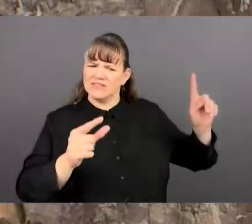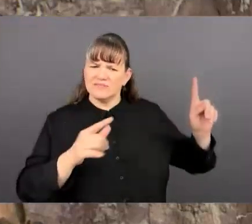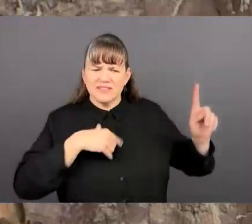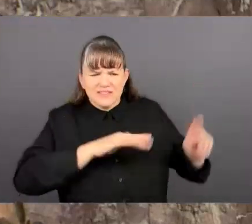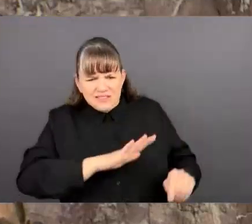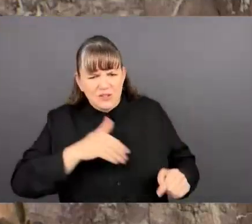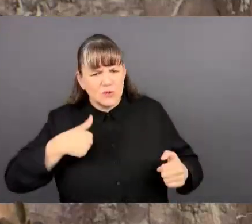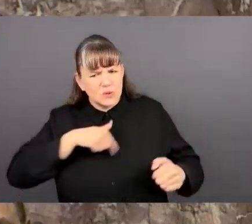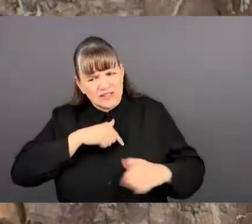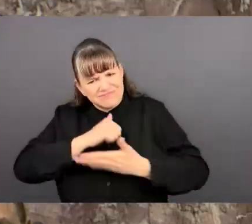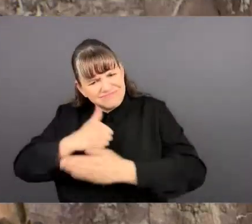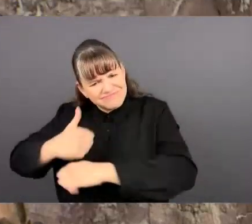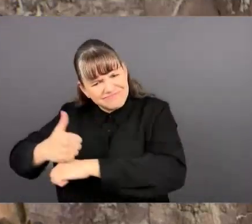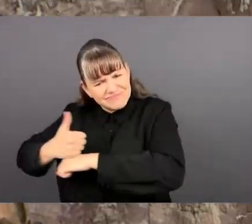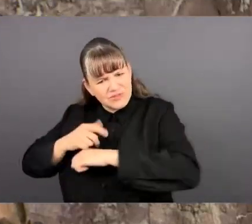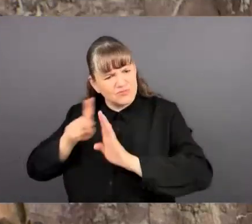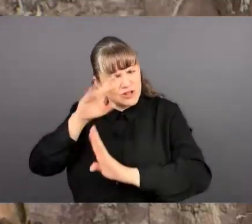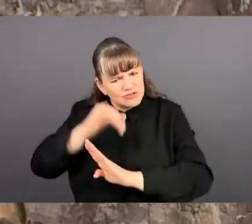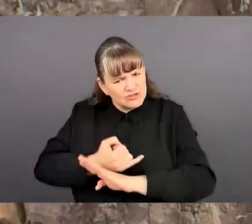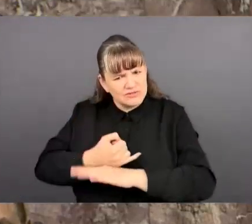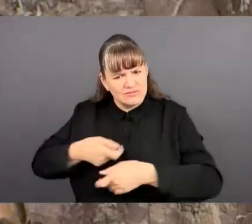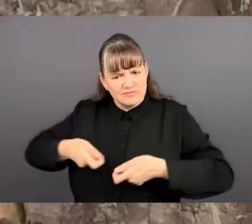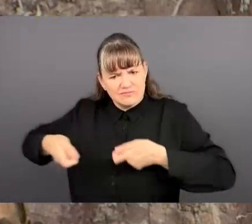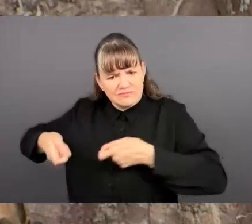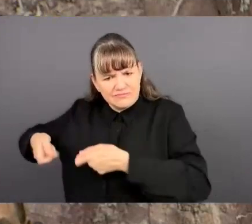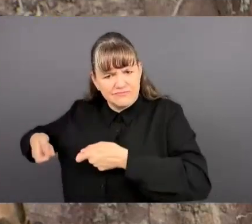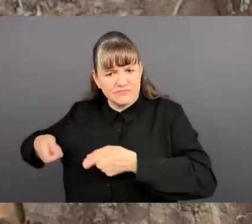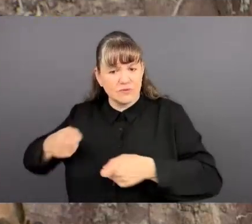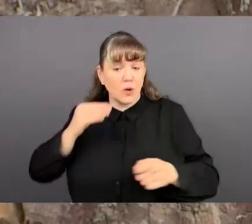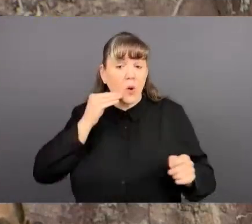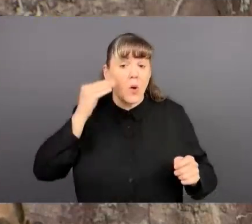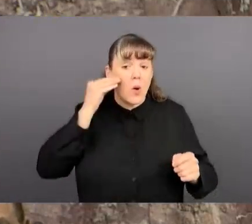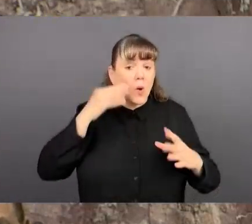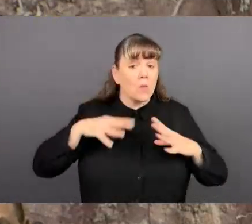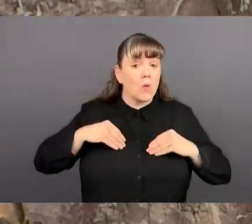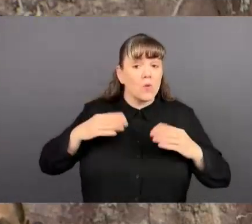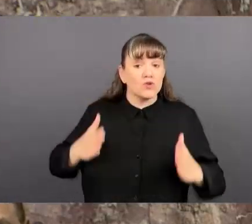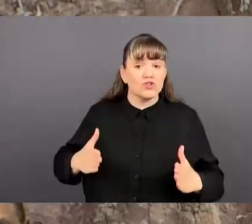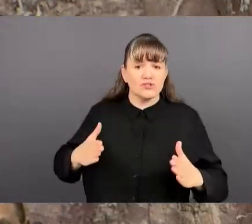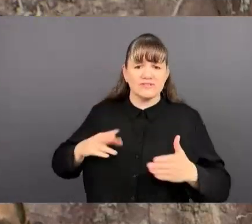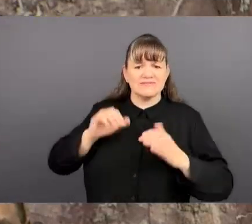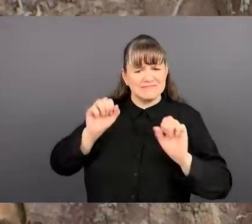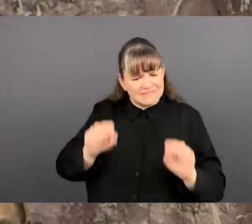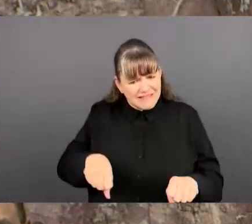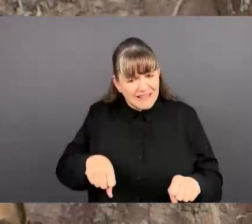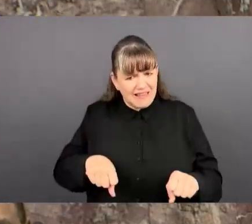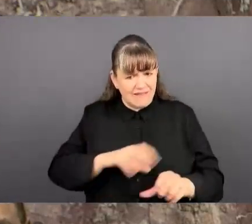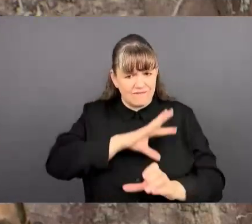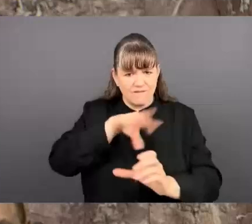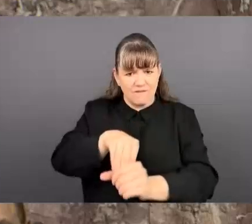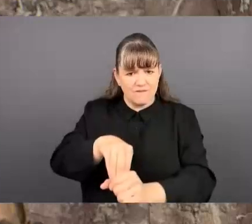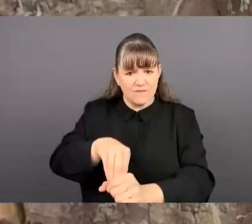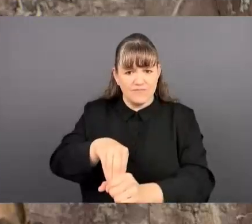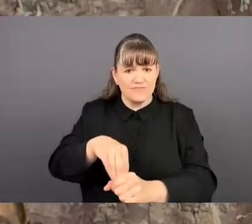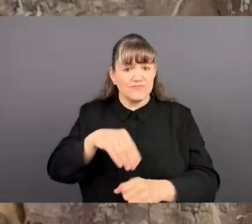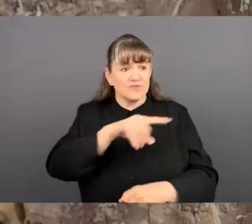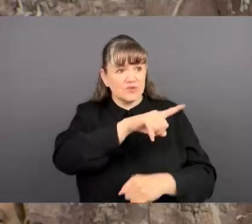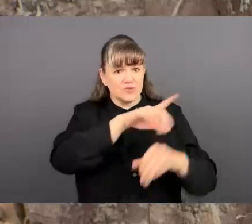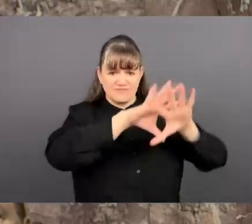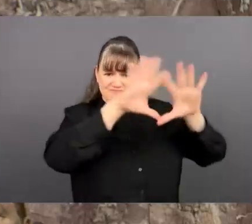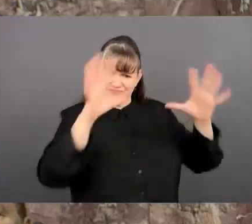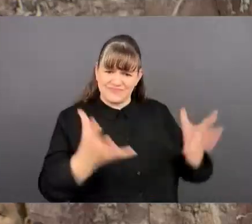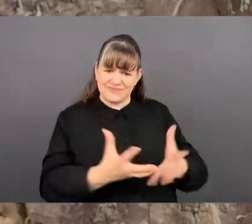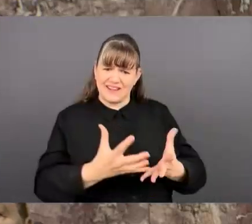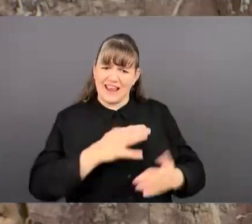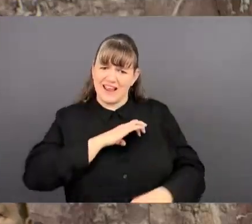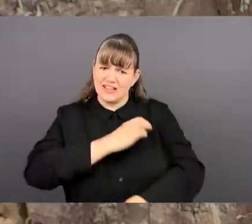We see a full energy program as doing all of these things, as having opportunity to fuel BC's economy. And